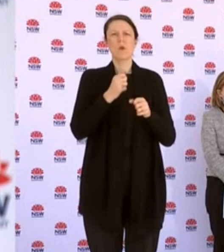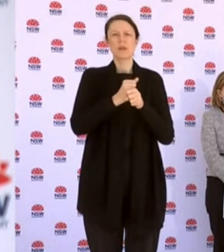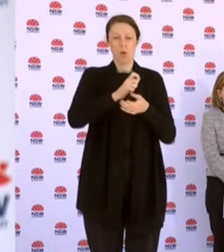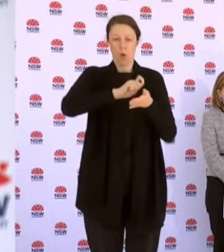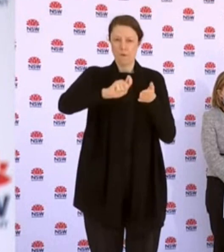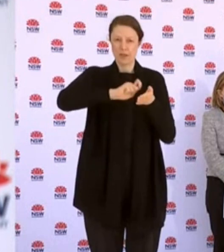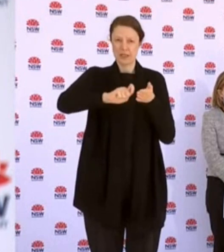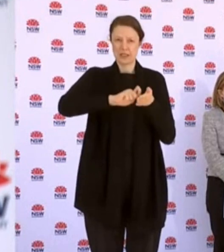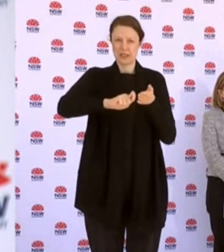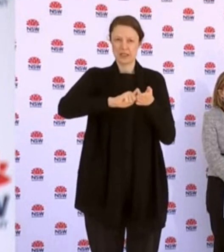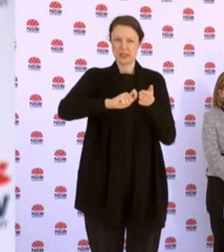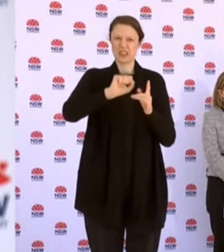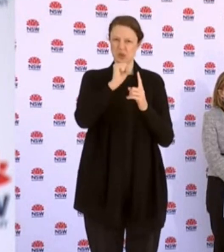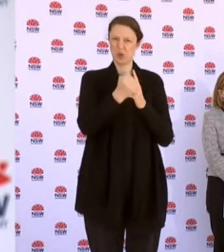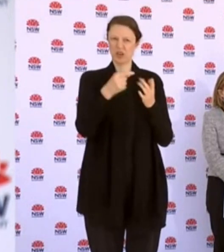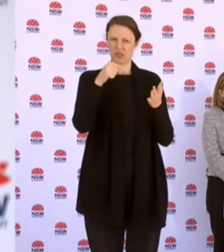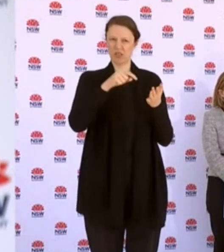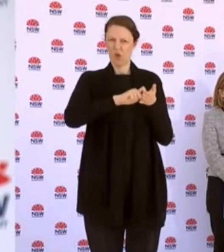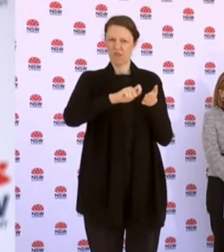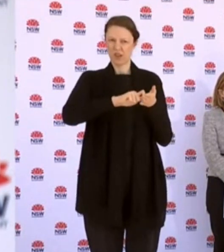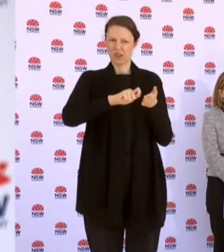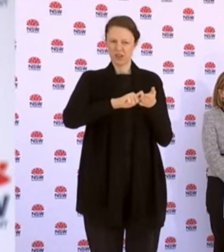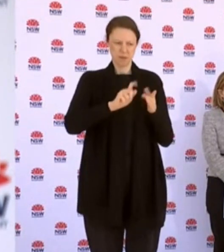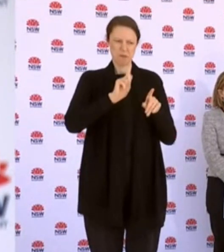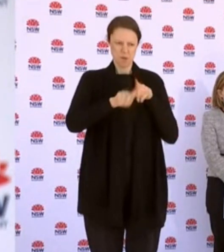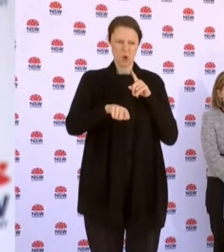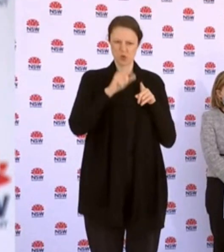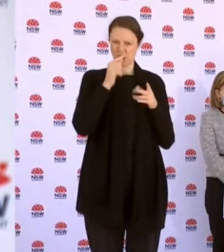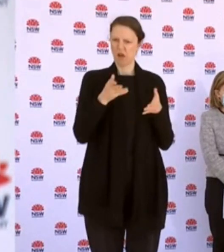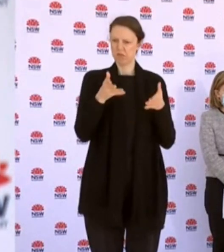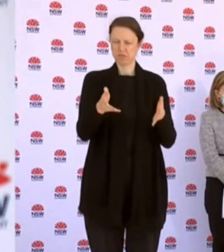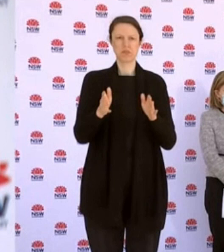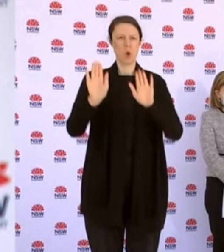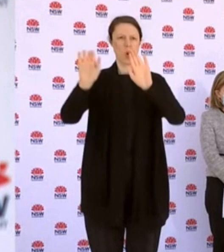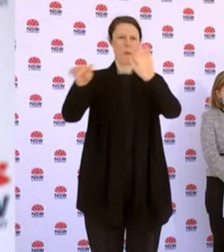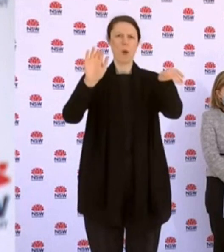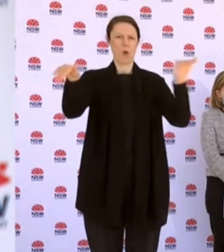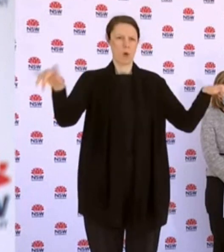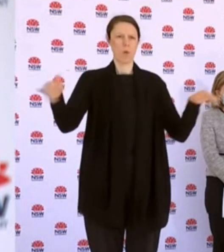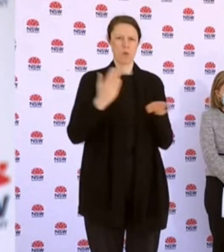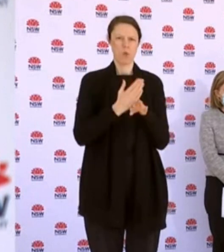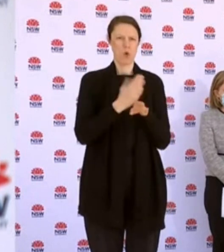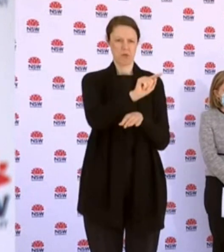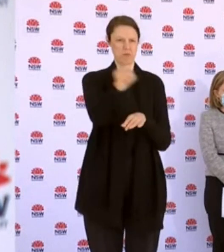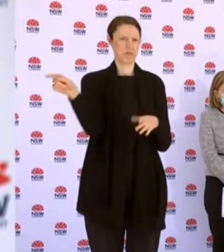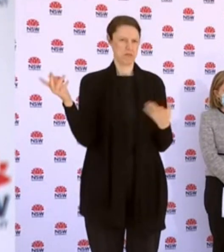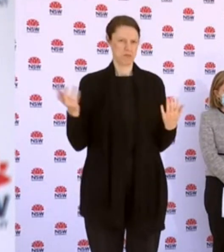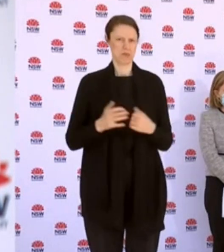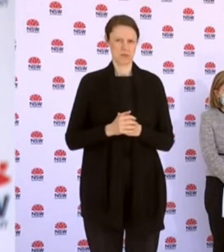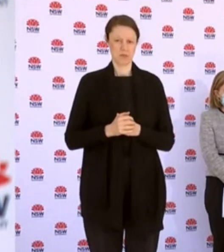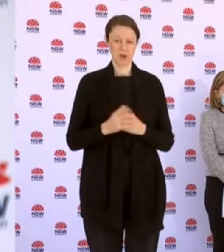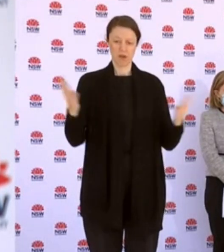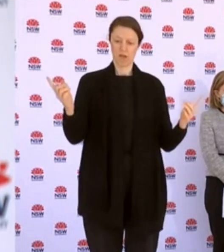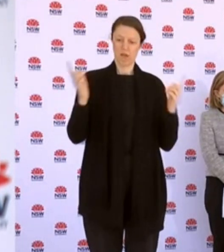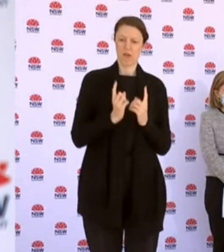to be able to facilitate you working at home. I stress that if you can have that discussion with your